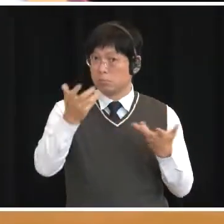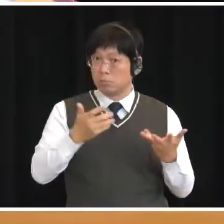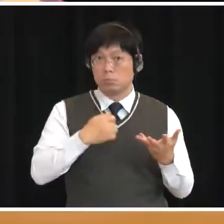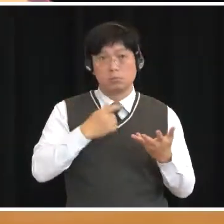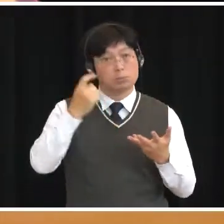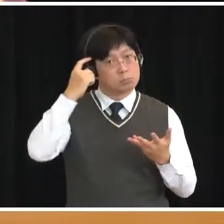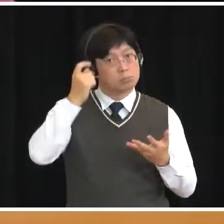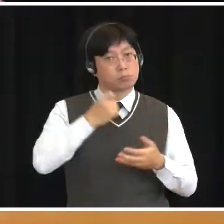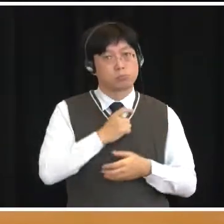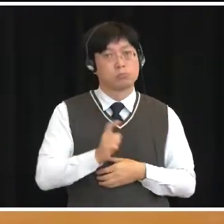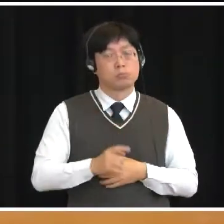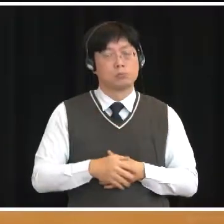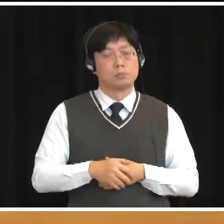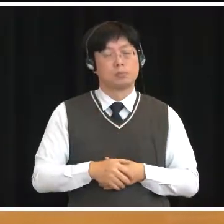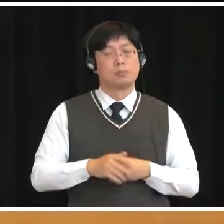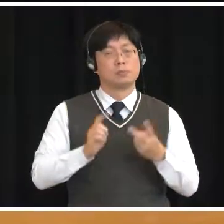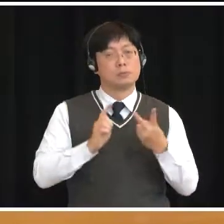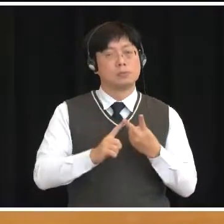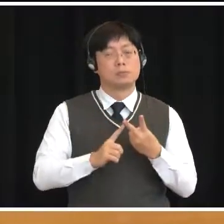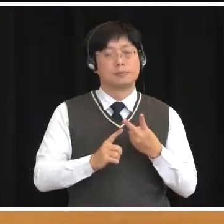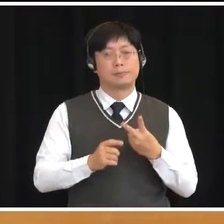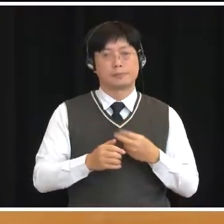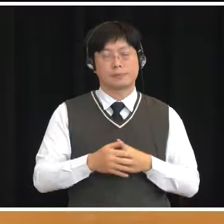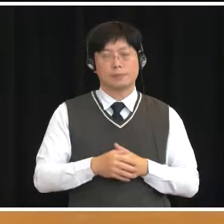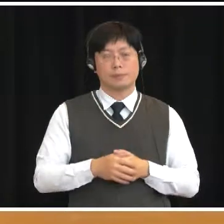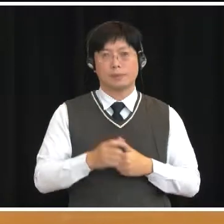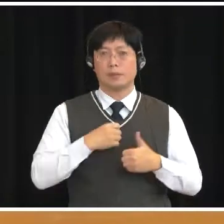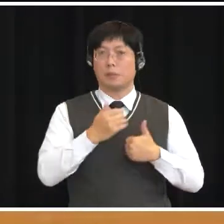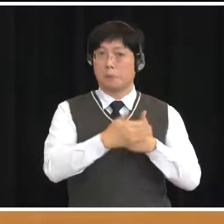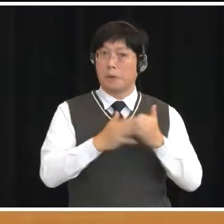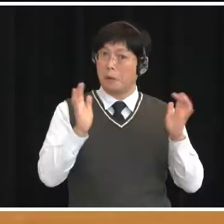what's their thoughts on a particular matter.